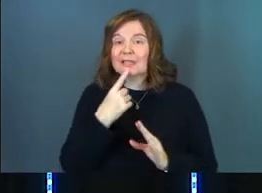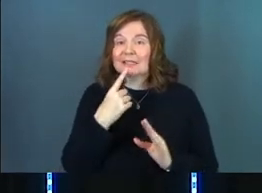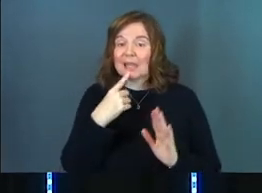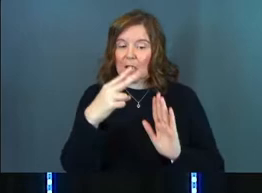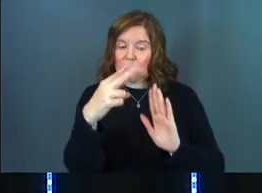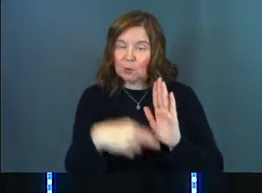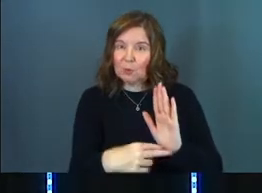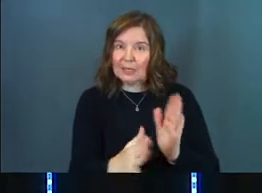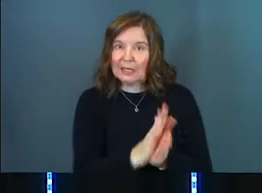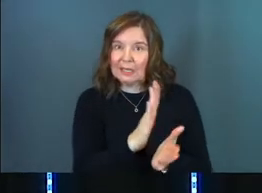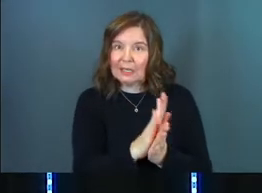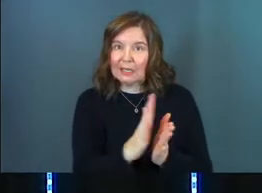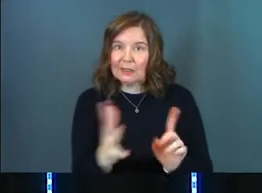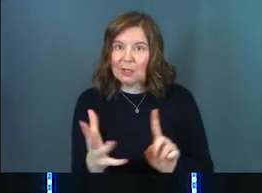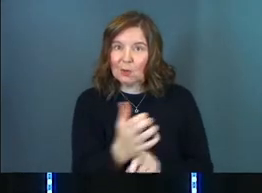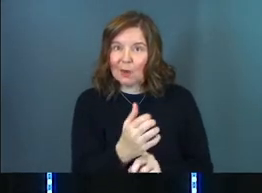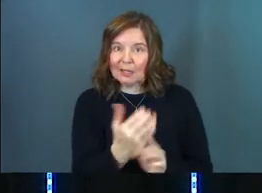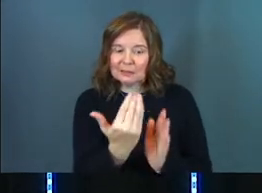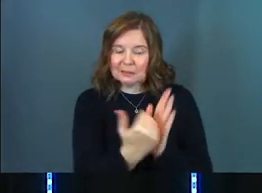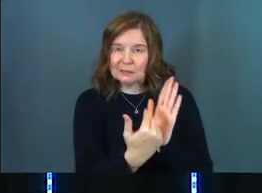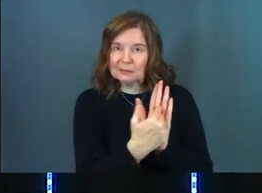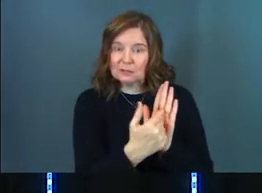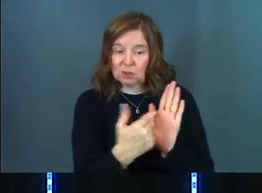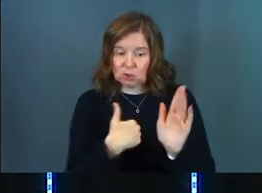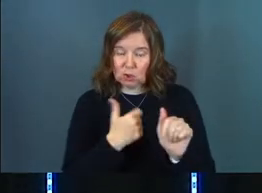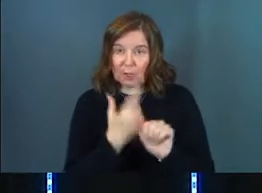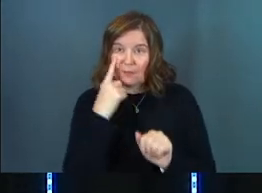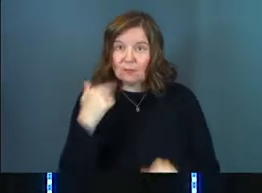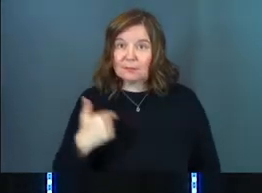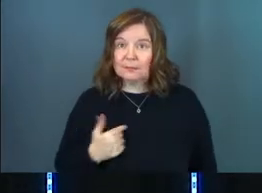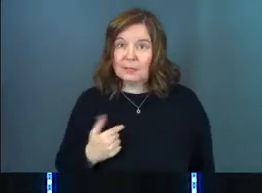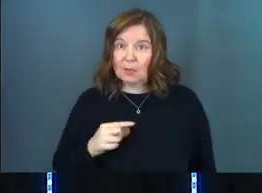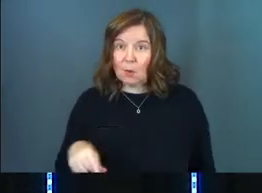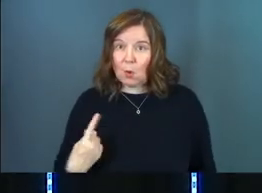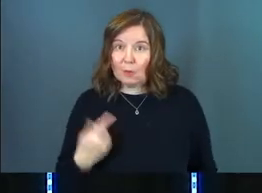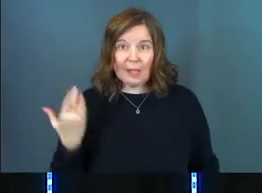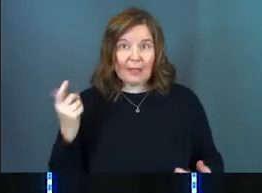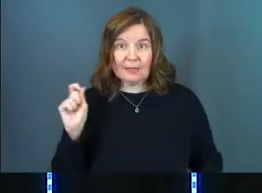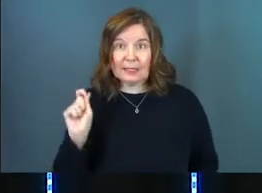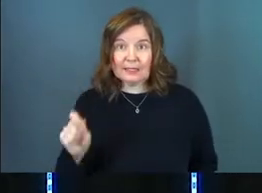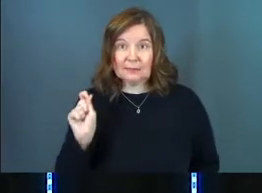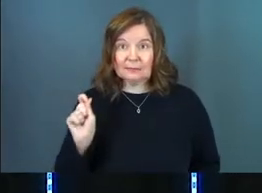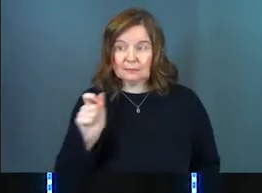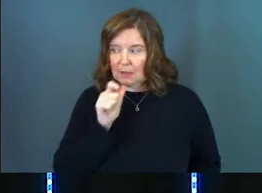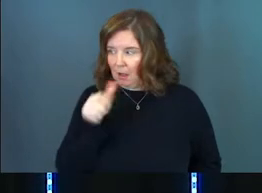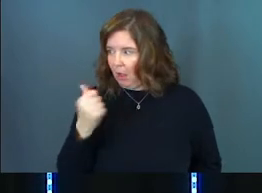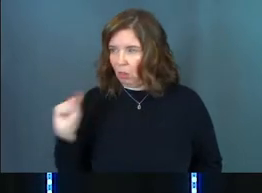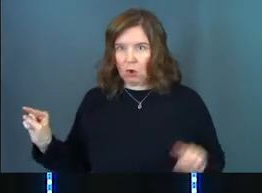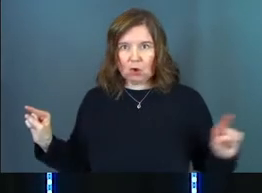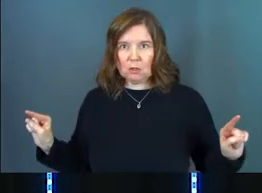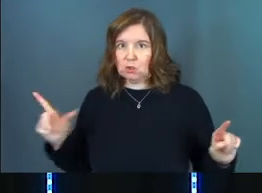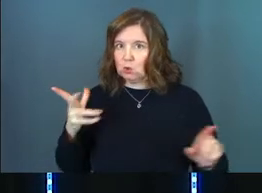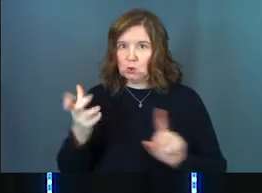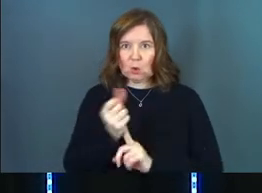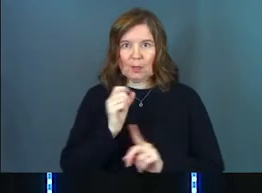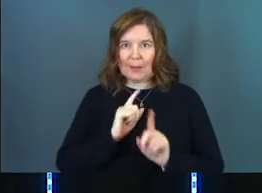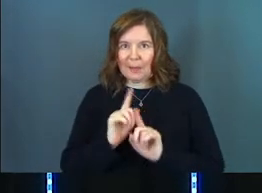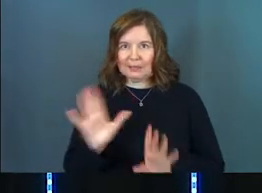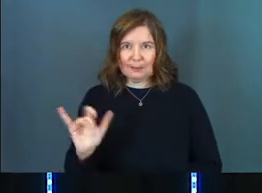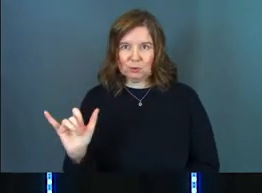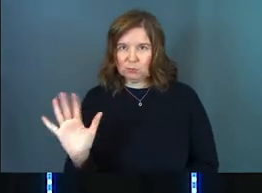says, read the warrant. You're after Jesus. And that's it. You don't get my